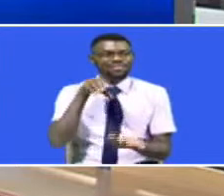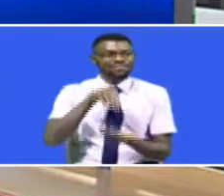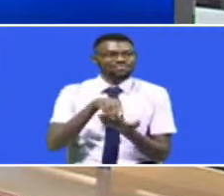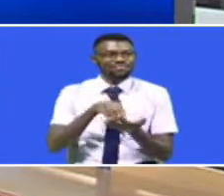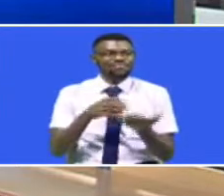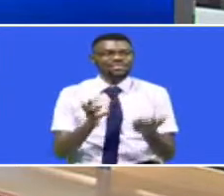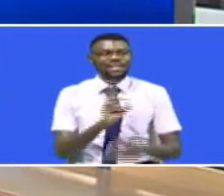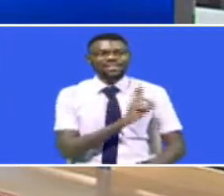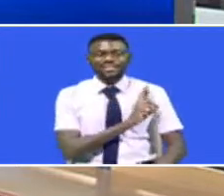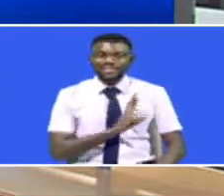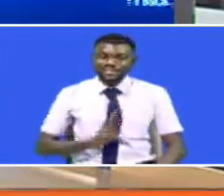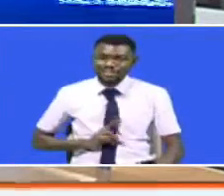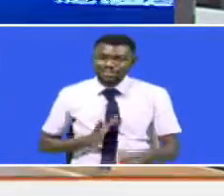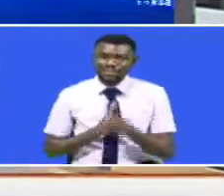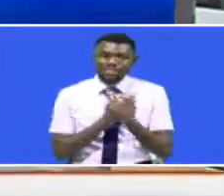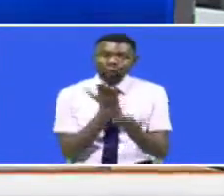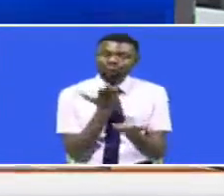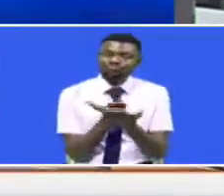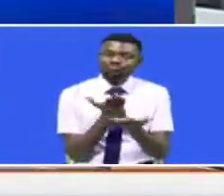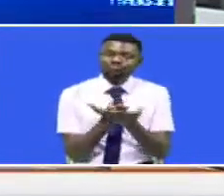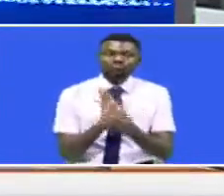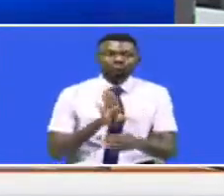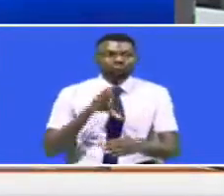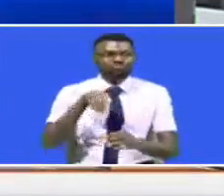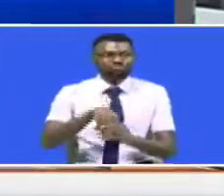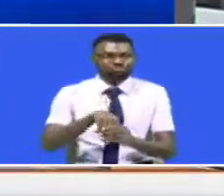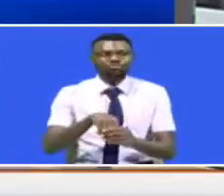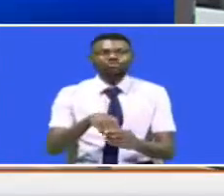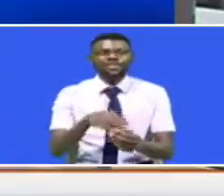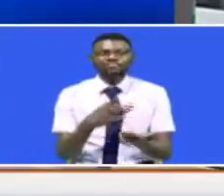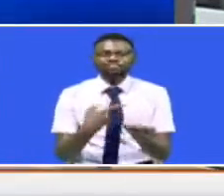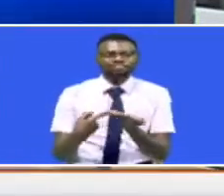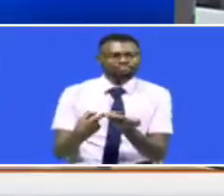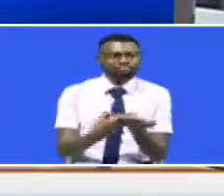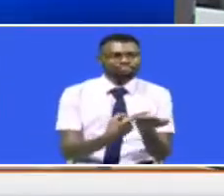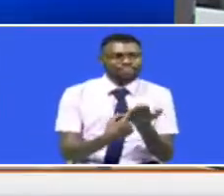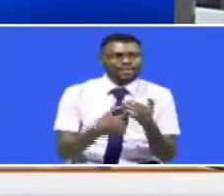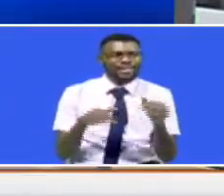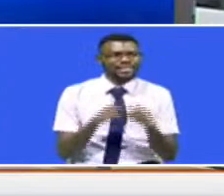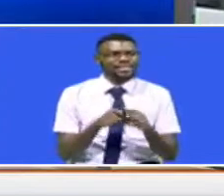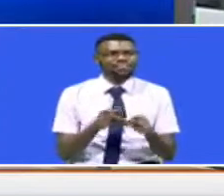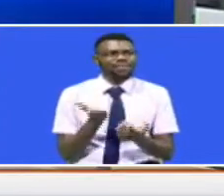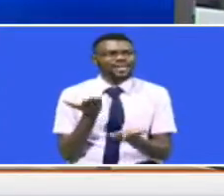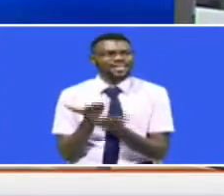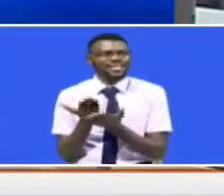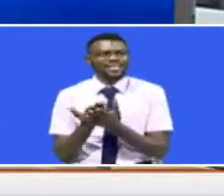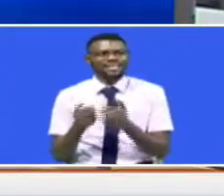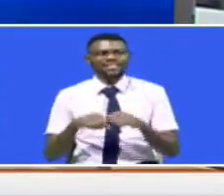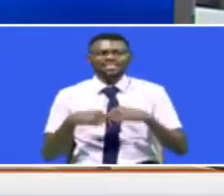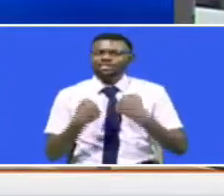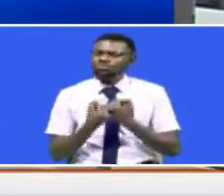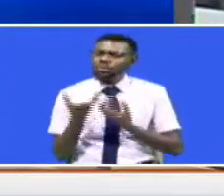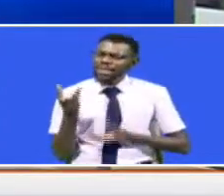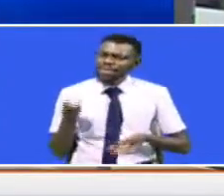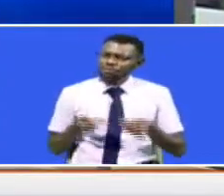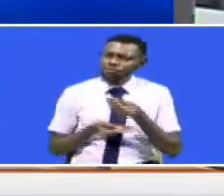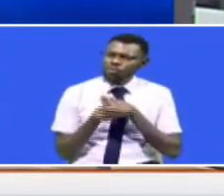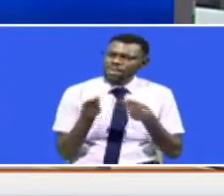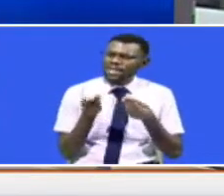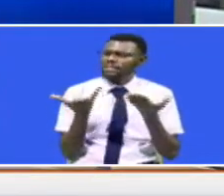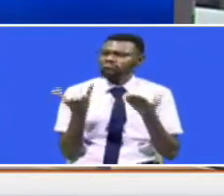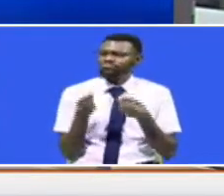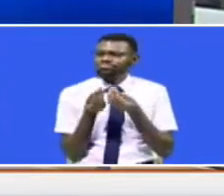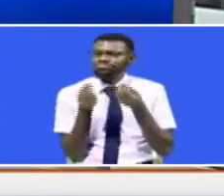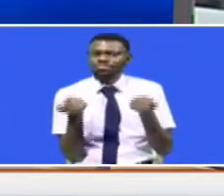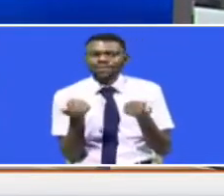are proposing that they join that discourse. Of course, they're also calling for the socio-economic distress and the